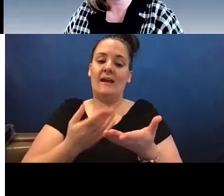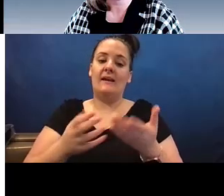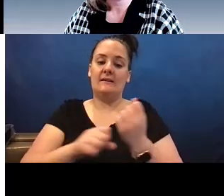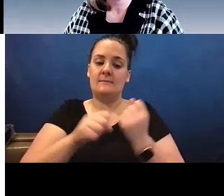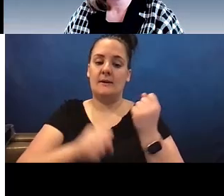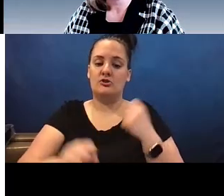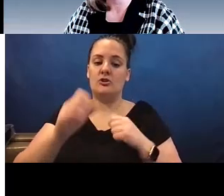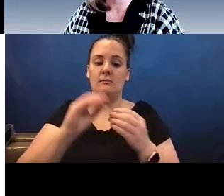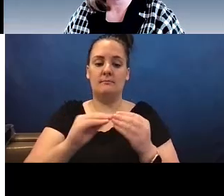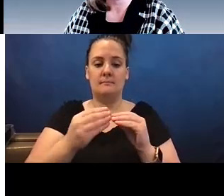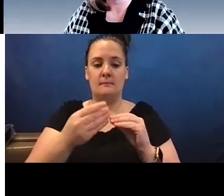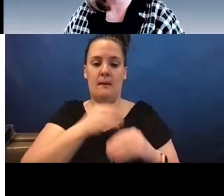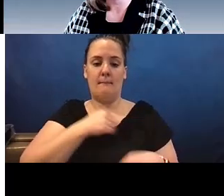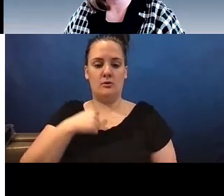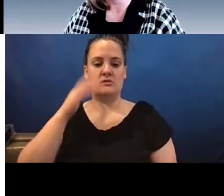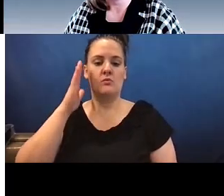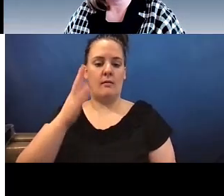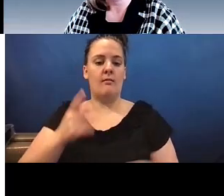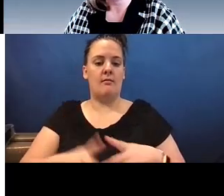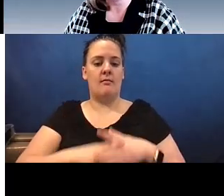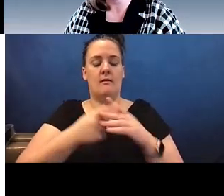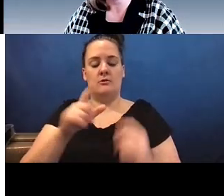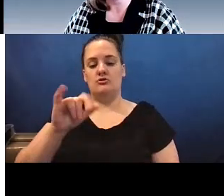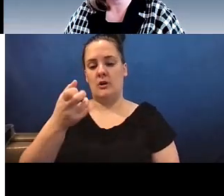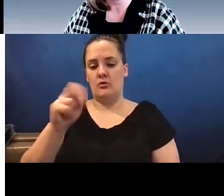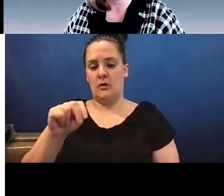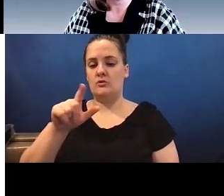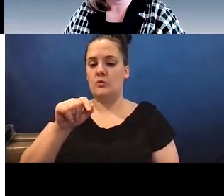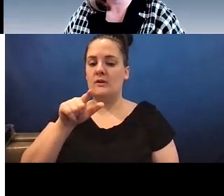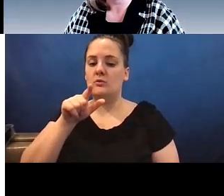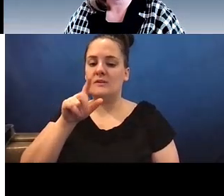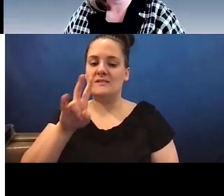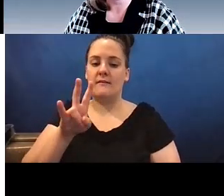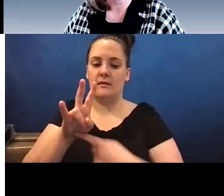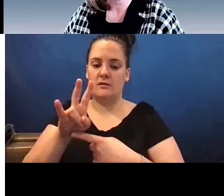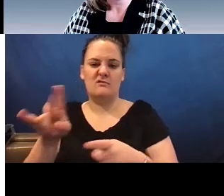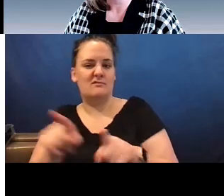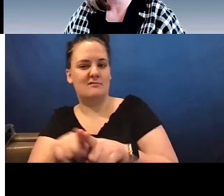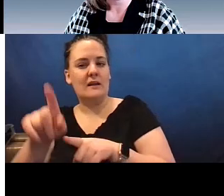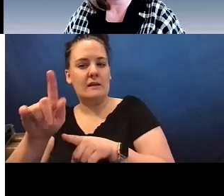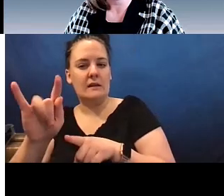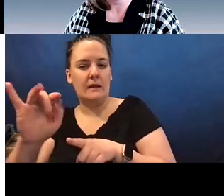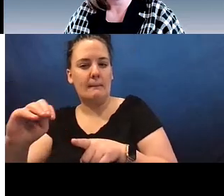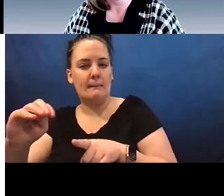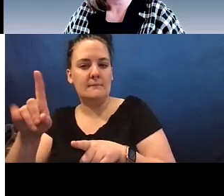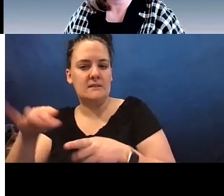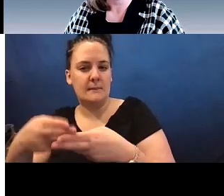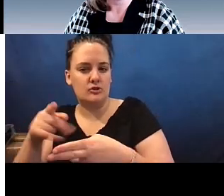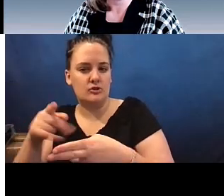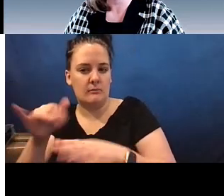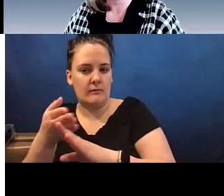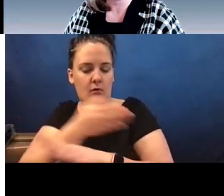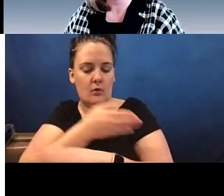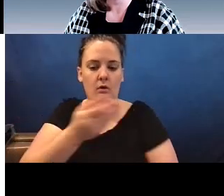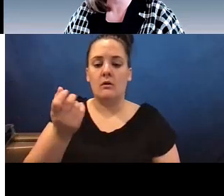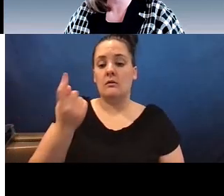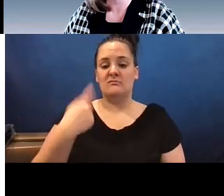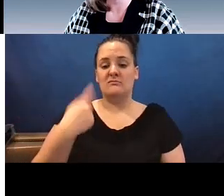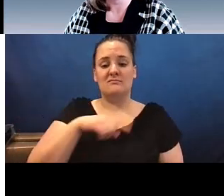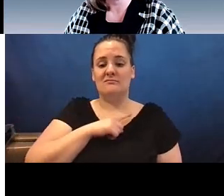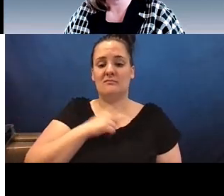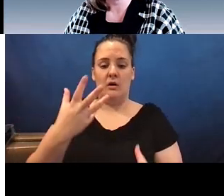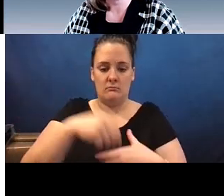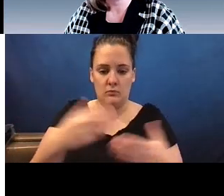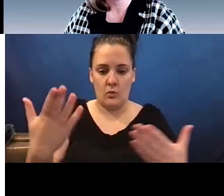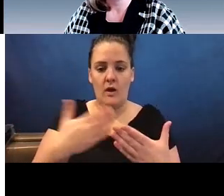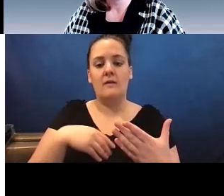Kim mentioned. These requirements include that community engagement, aka work requirements, and twice-a-year eligibility redeterminations instead